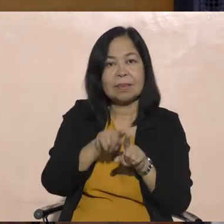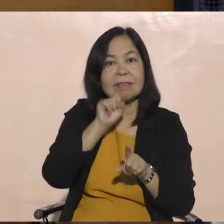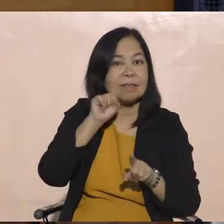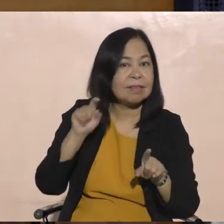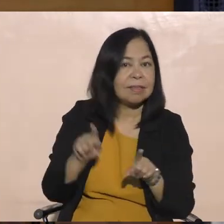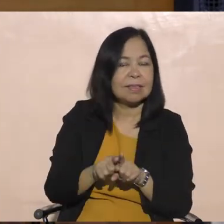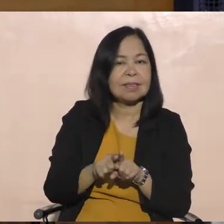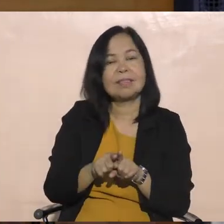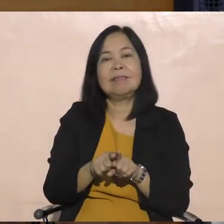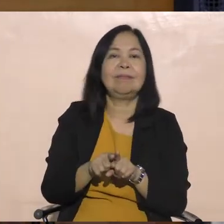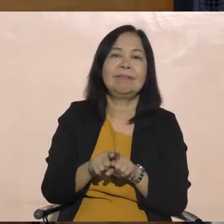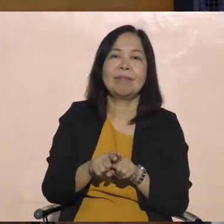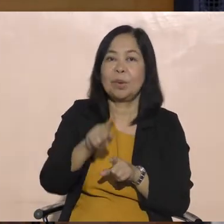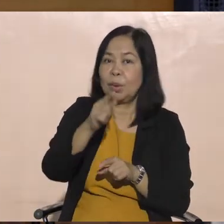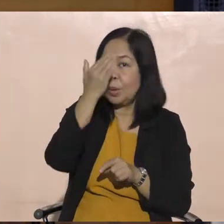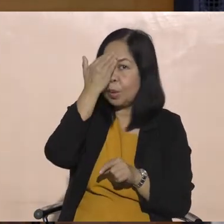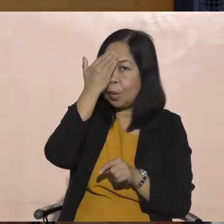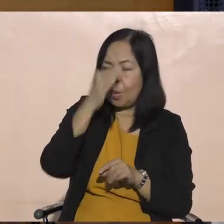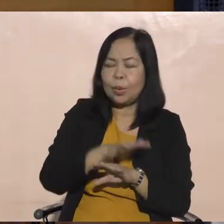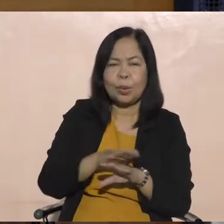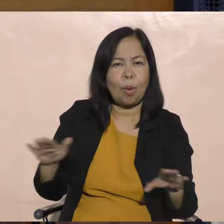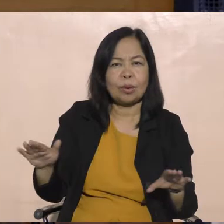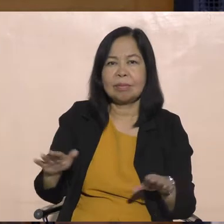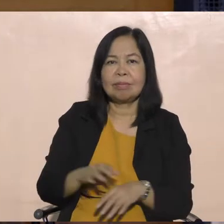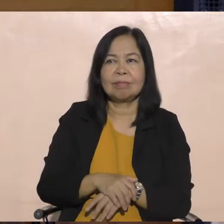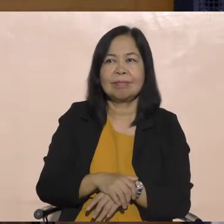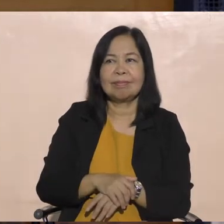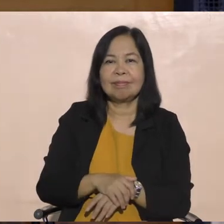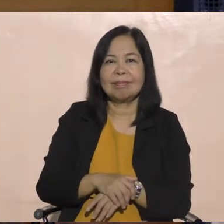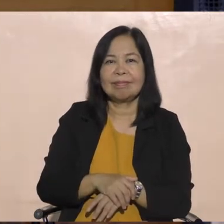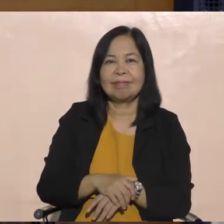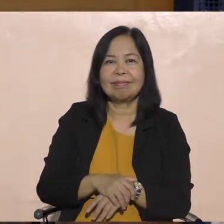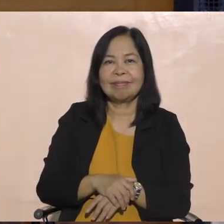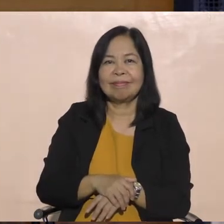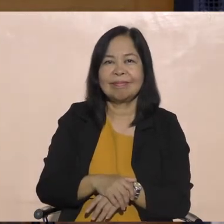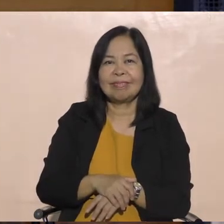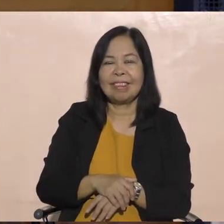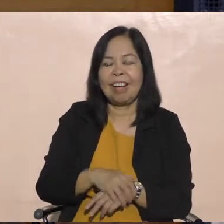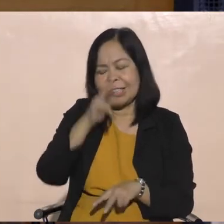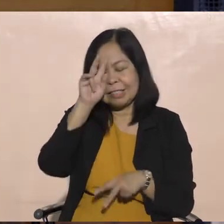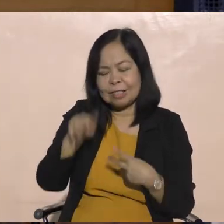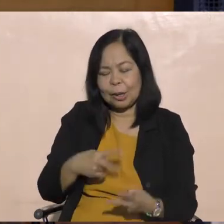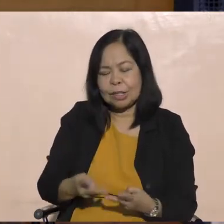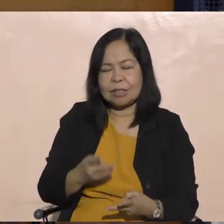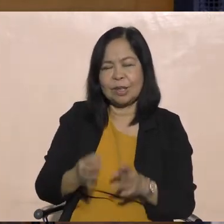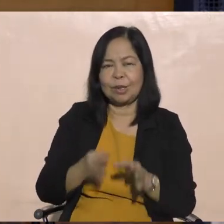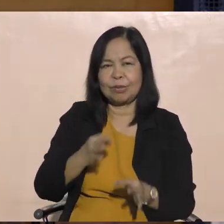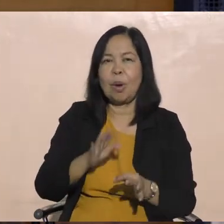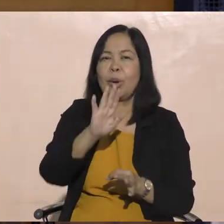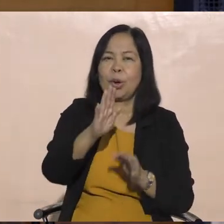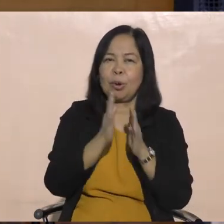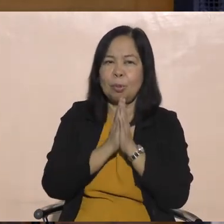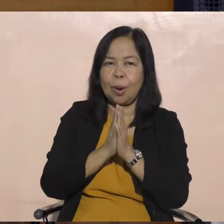sisters, let me, you know what, don't get encouraged kung dugay mitubag ang